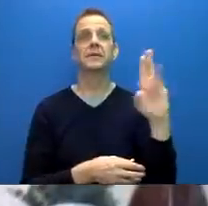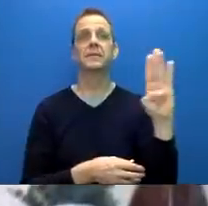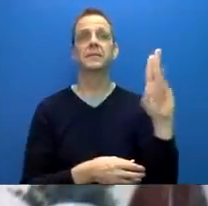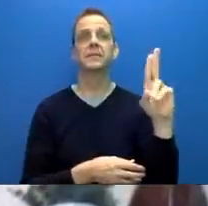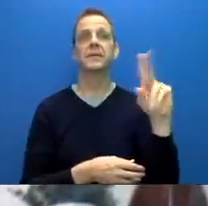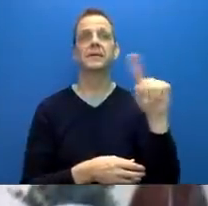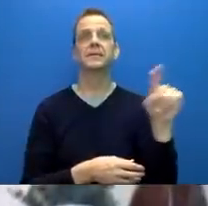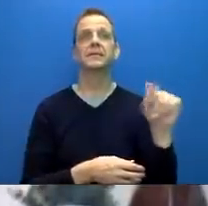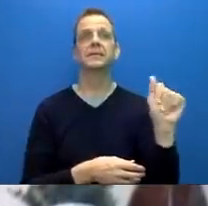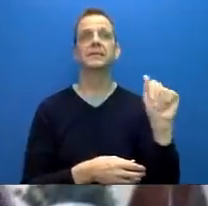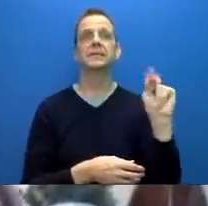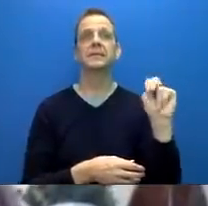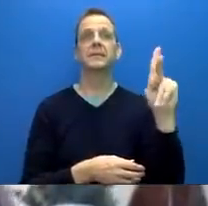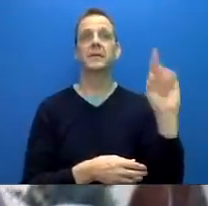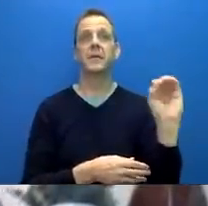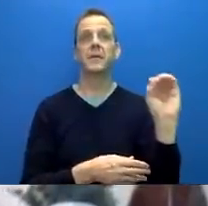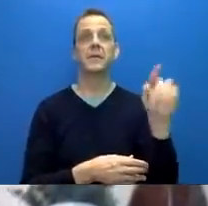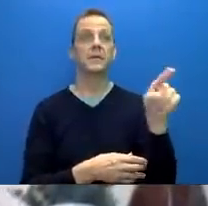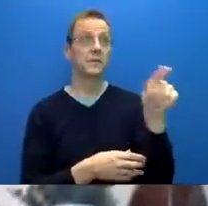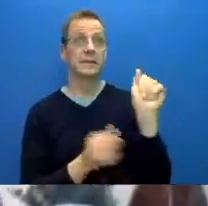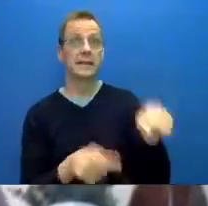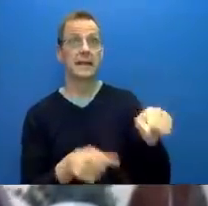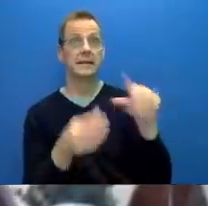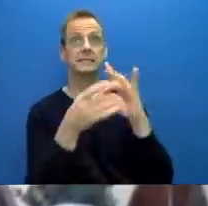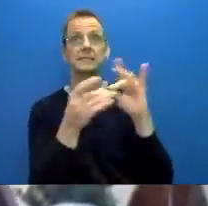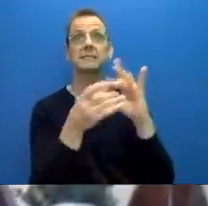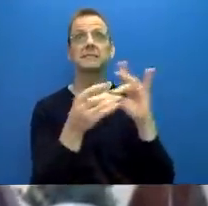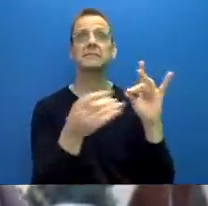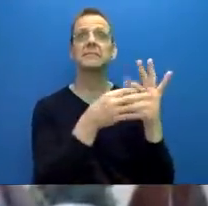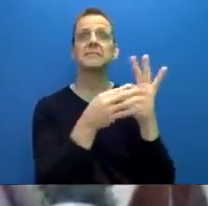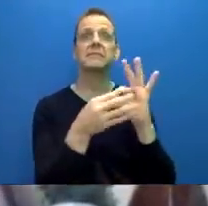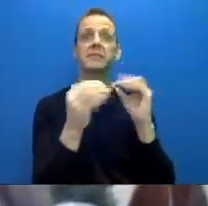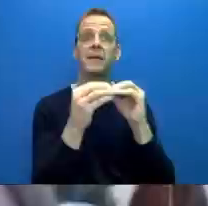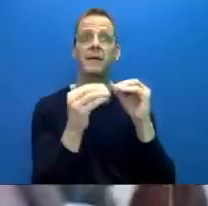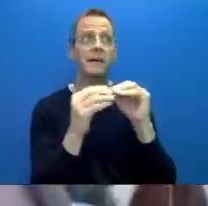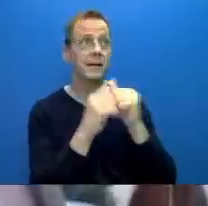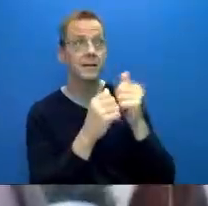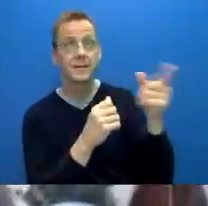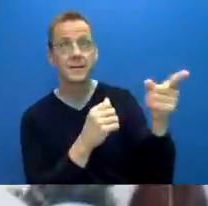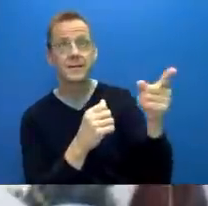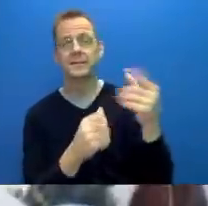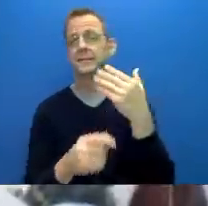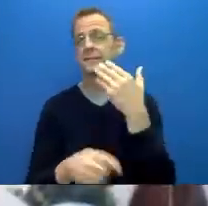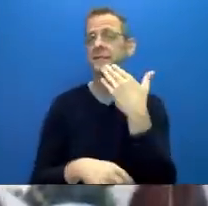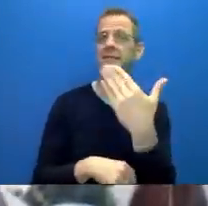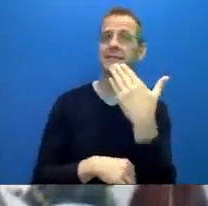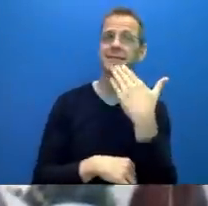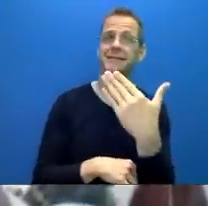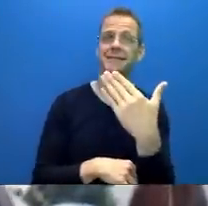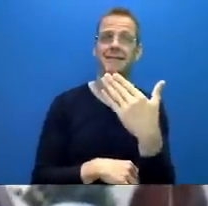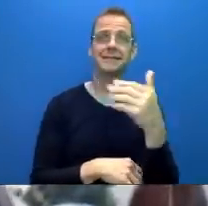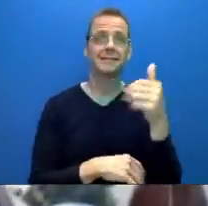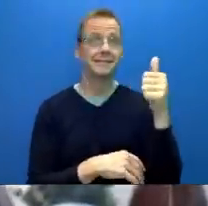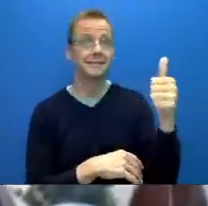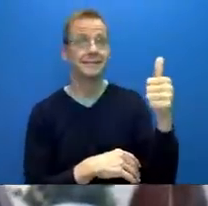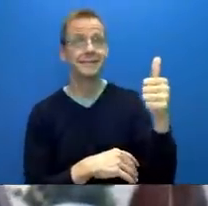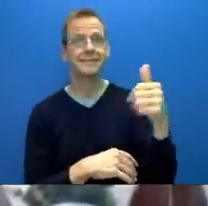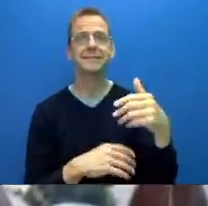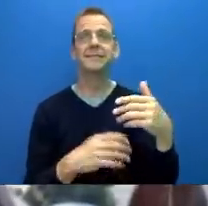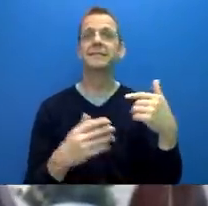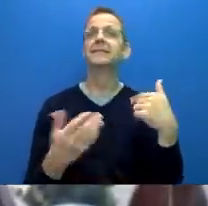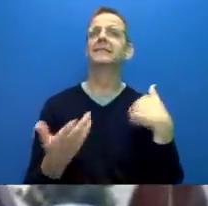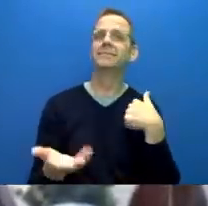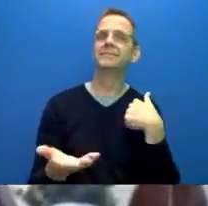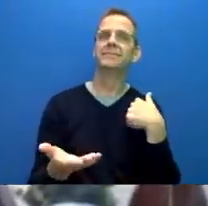you. Okay. Please introduce yourself. I am Dr. Carolyn Bezenko. I am a registered